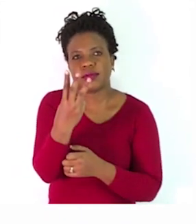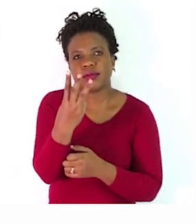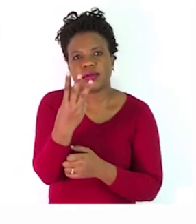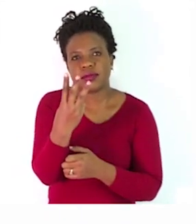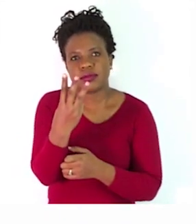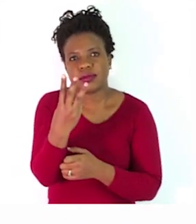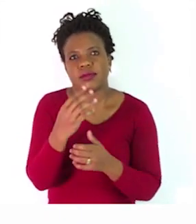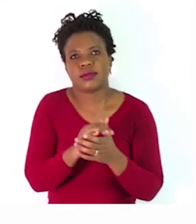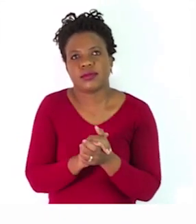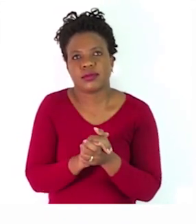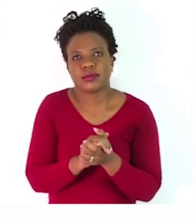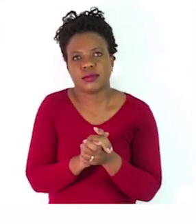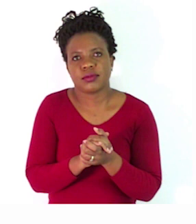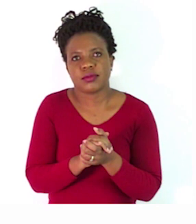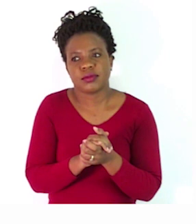it says,